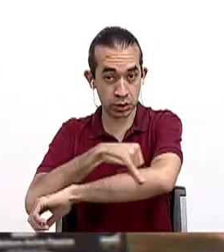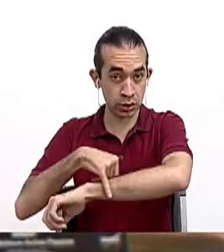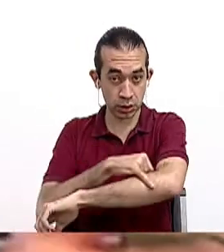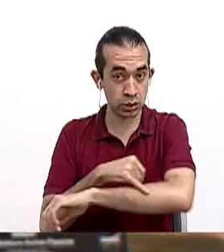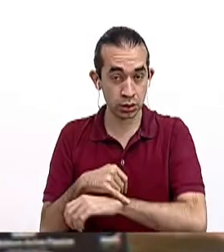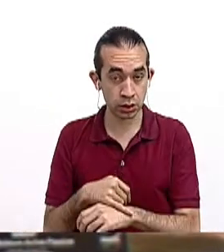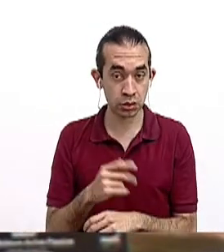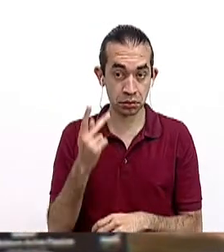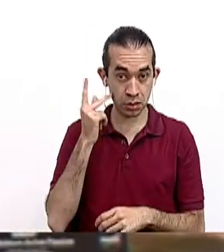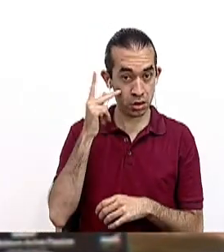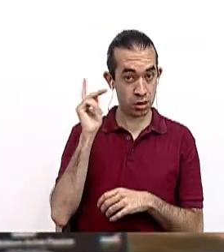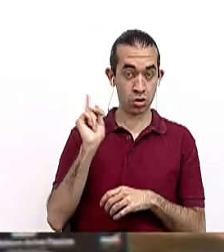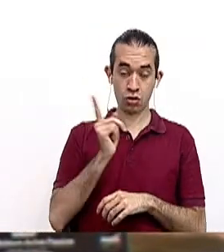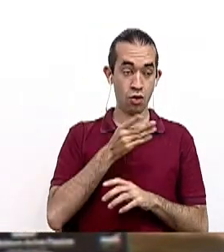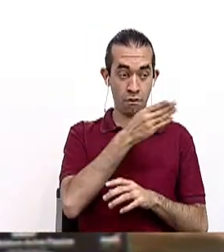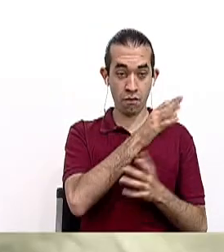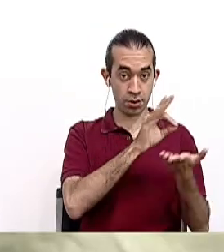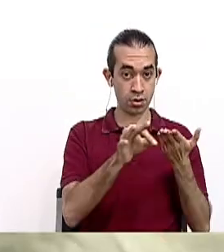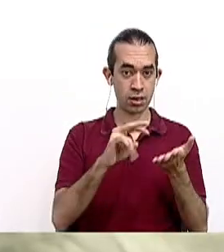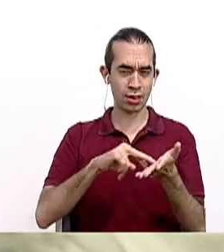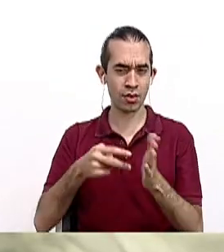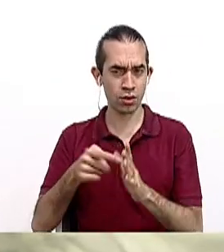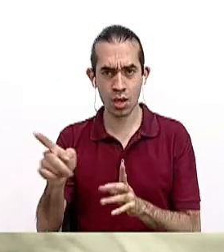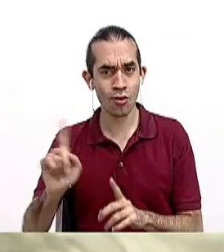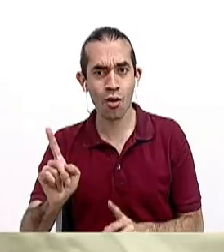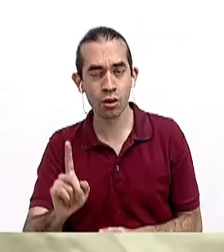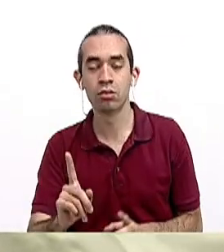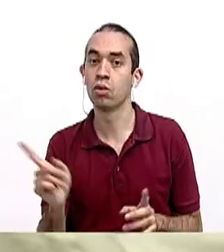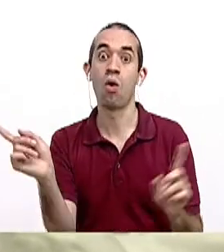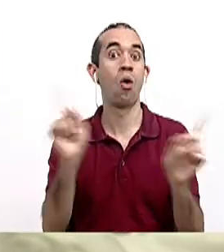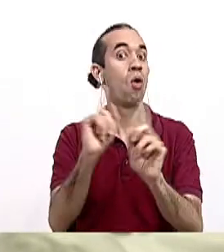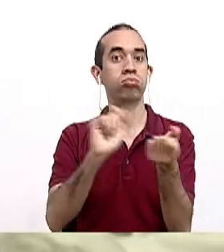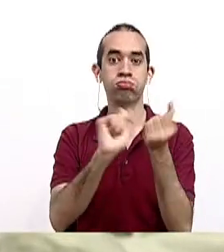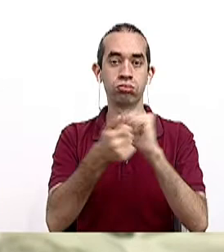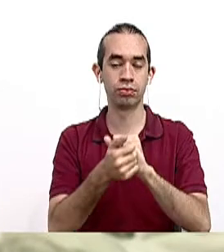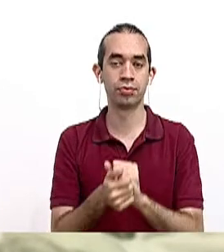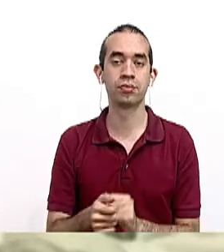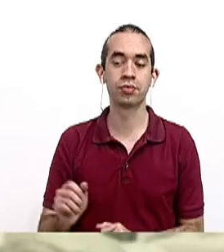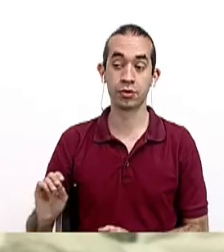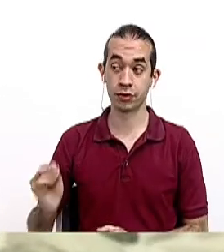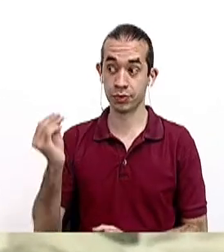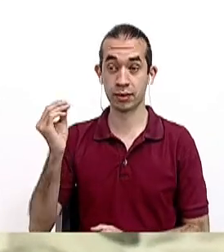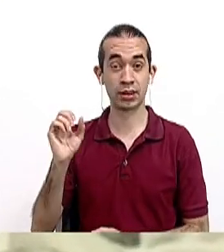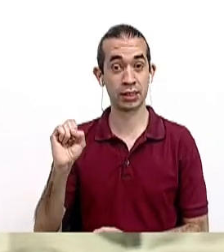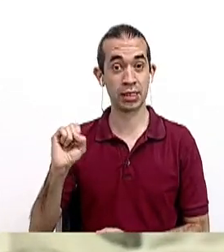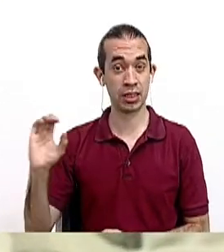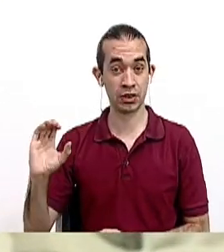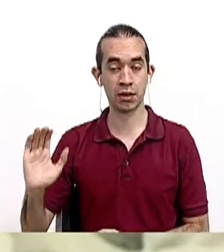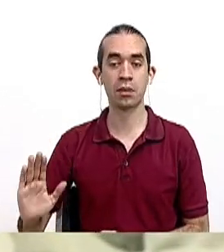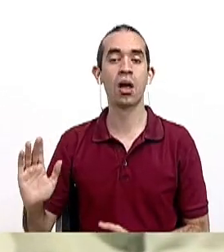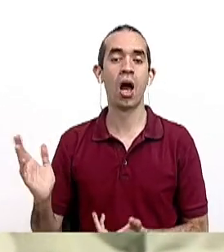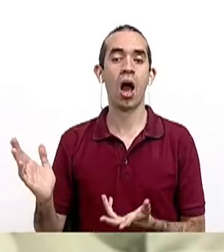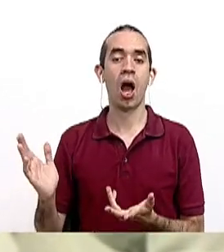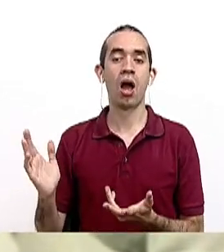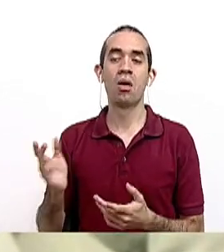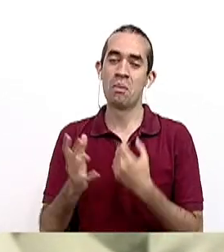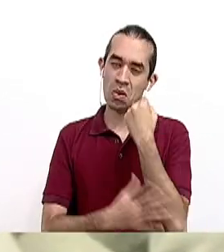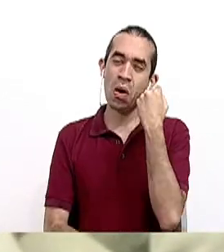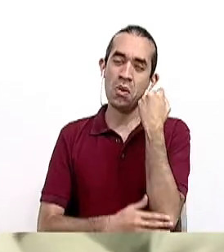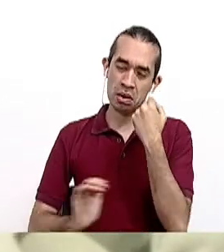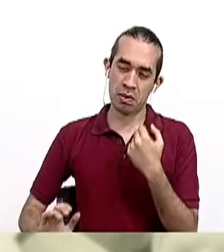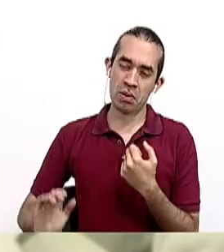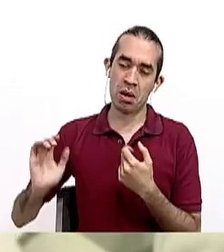didn't go to school doesn't mean that you cannot go to school. The young Sandra grew up in poverty, but she got a wealth of encouragement from her mother that helped